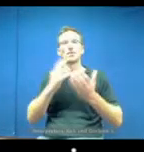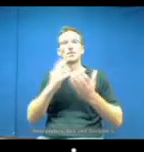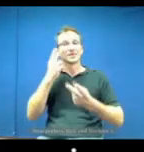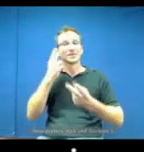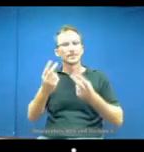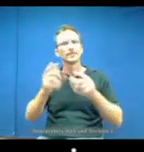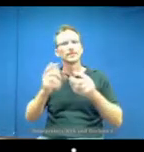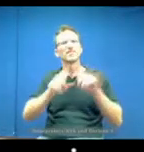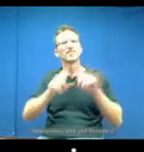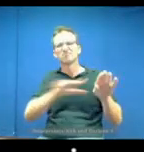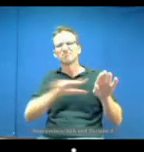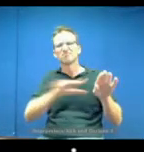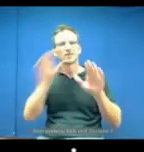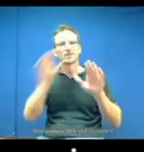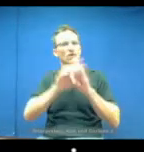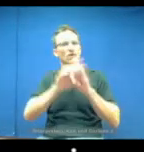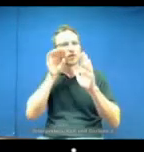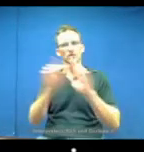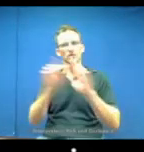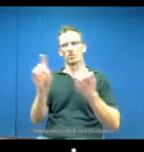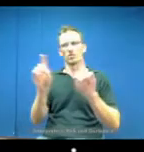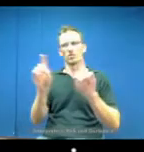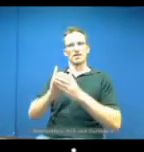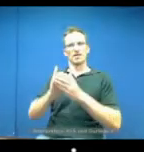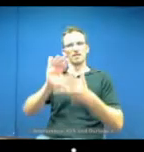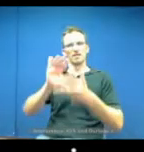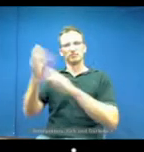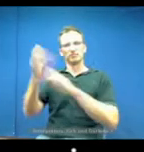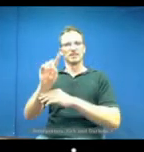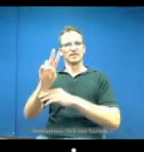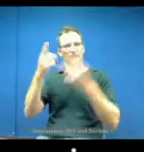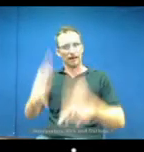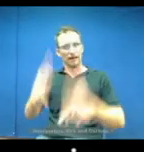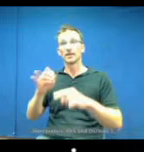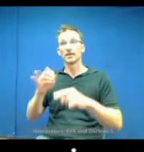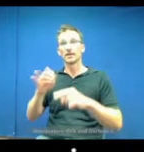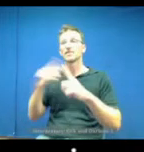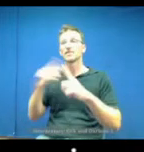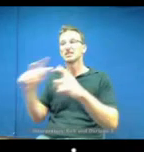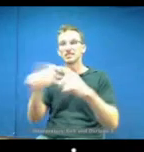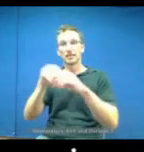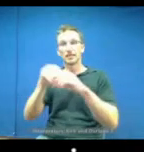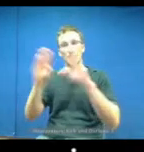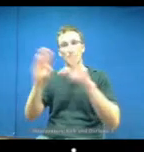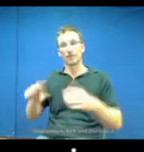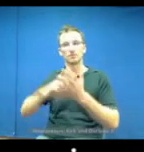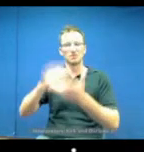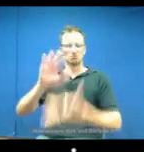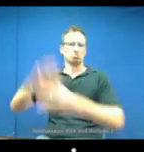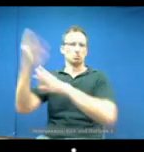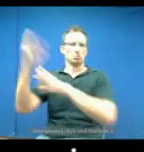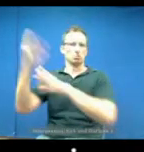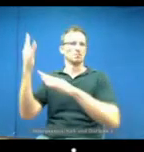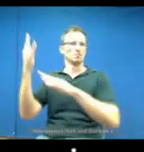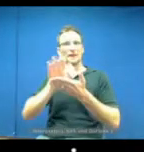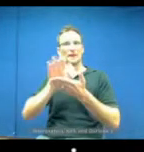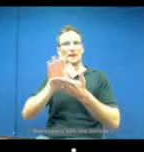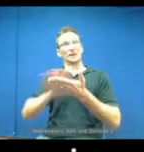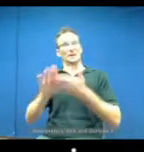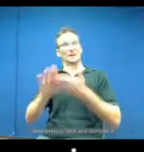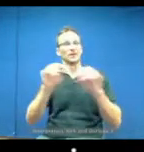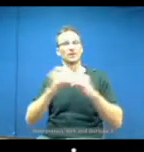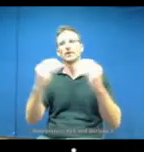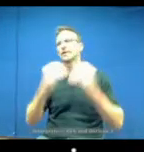wherever the incident took place. If it was inside the house, it might be in disarray, and so photographs. Pictures of weapons,